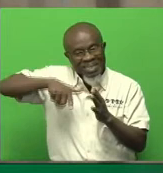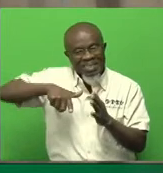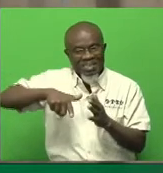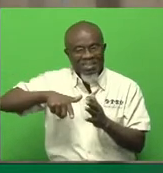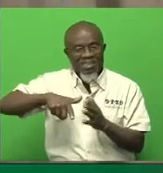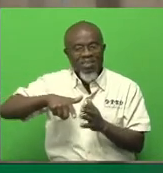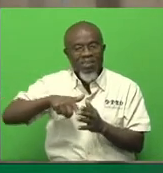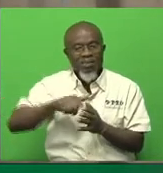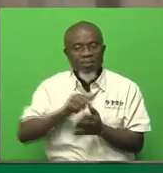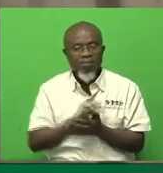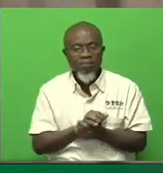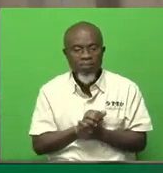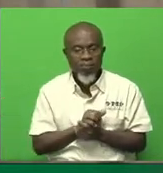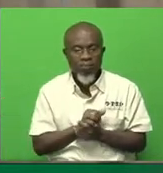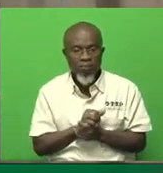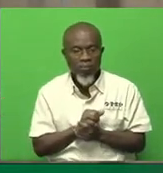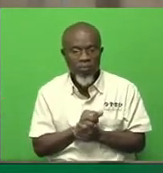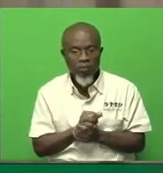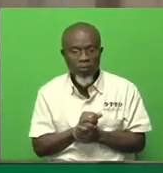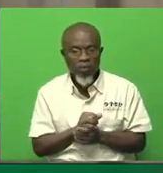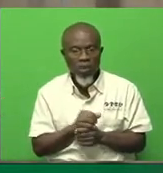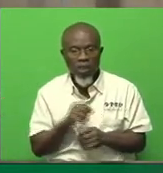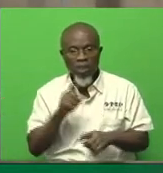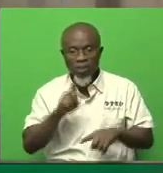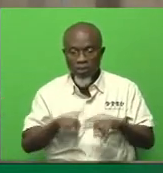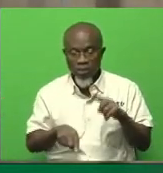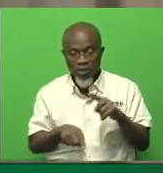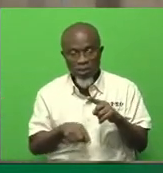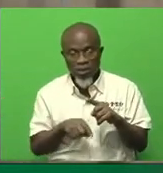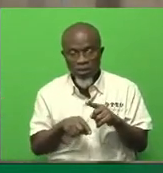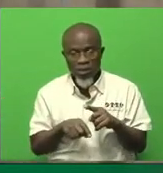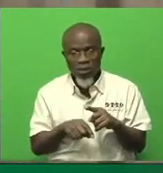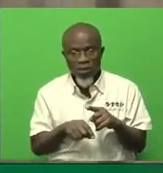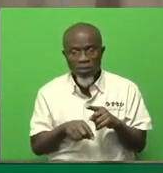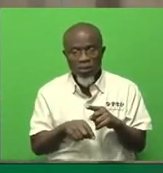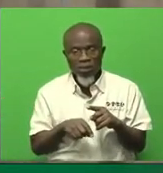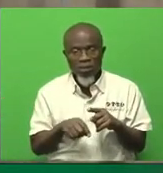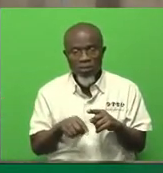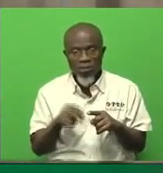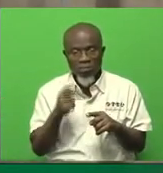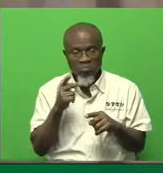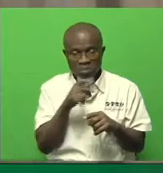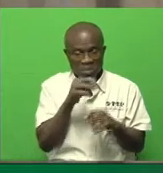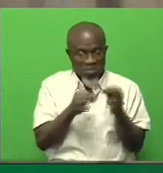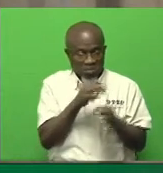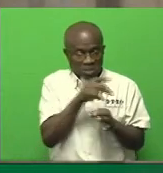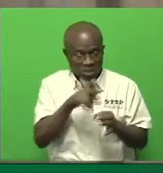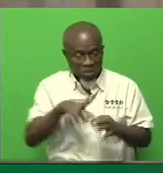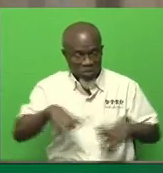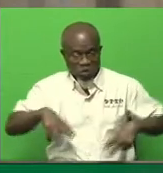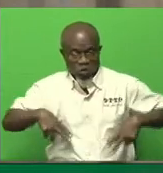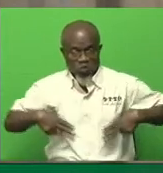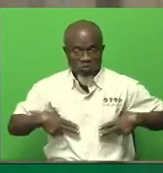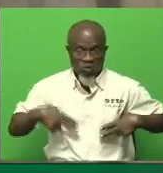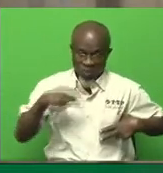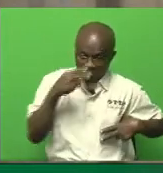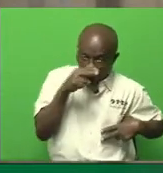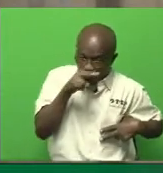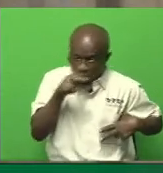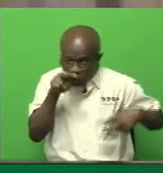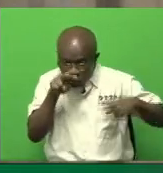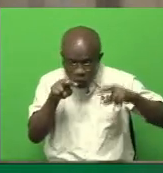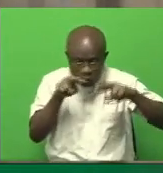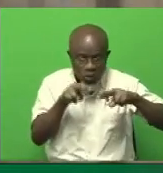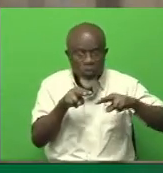here from the government you cannot I cannot imagine that that they are overseeing anything in any proper fashion so your get